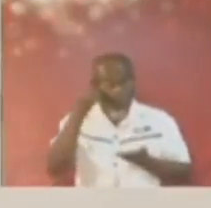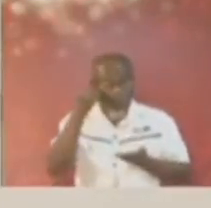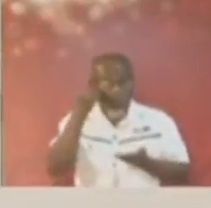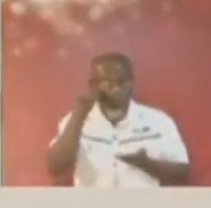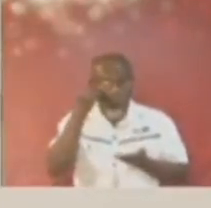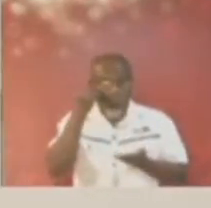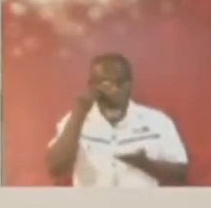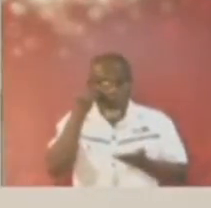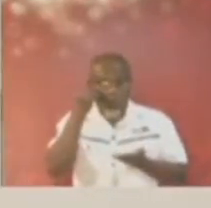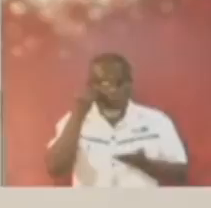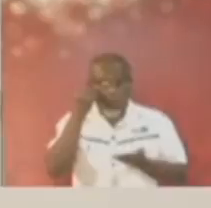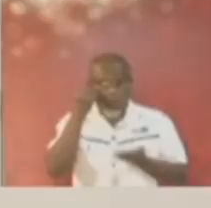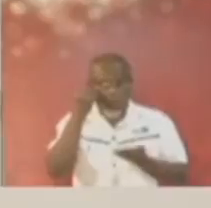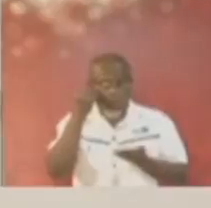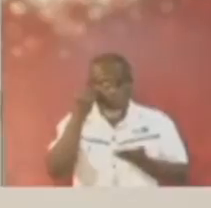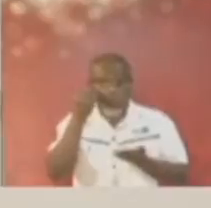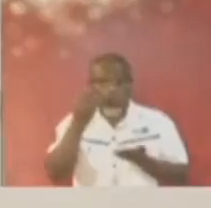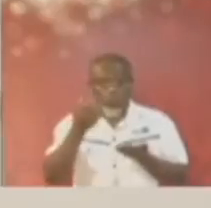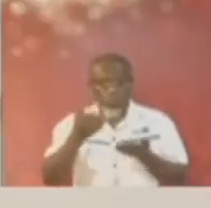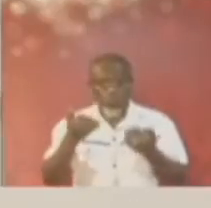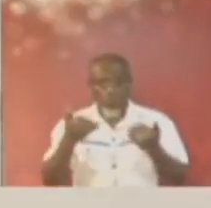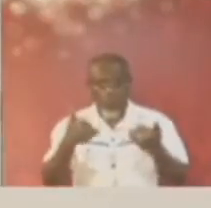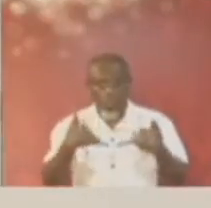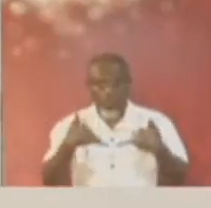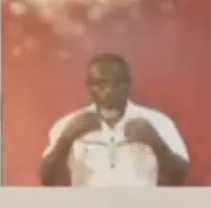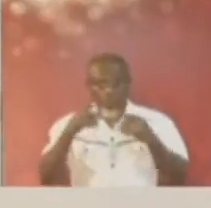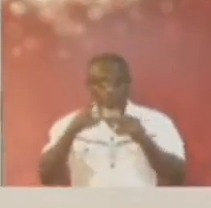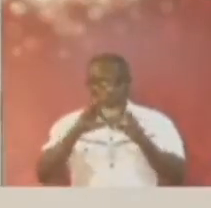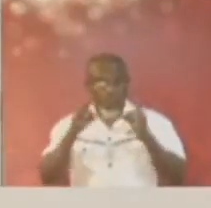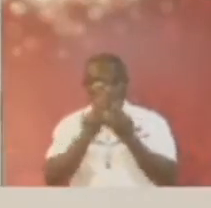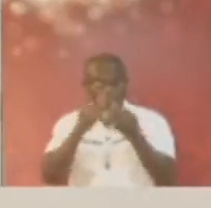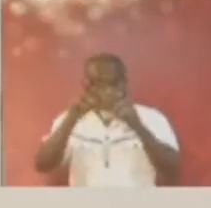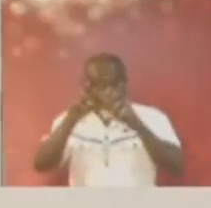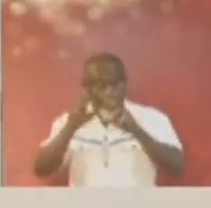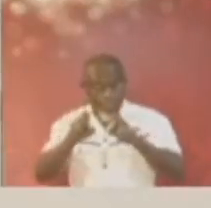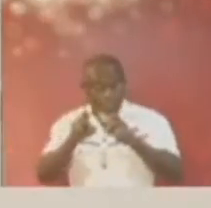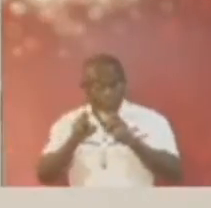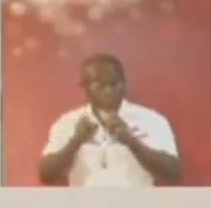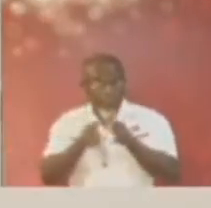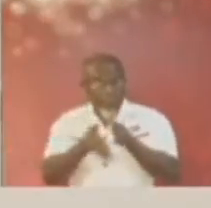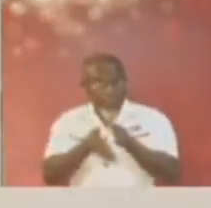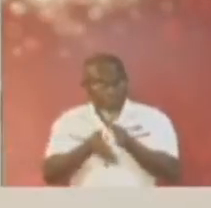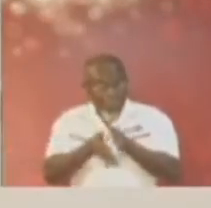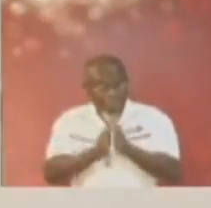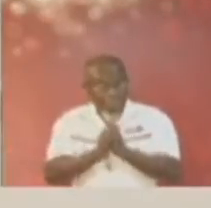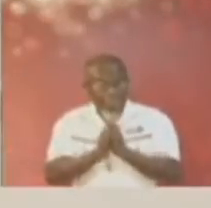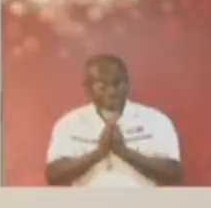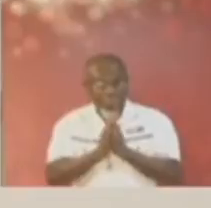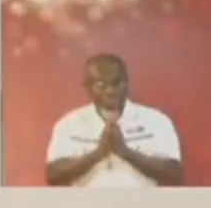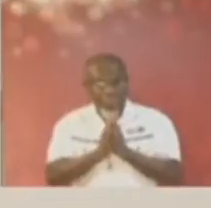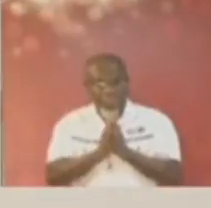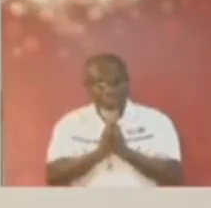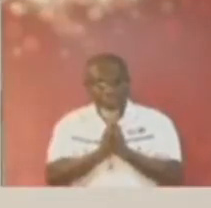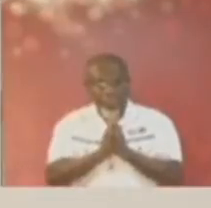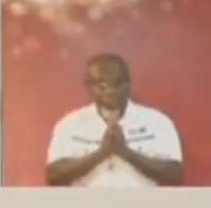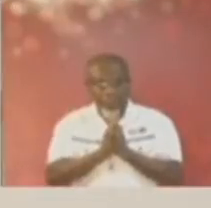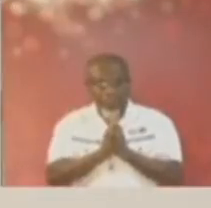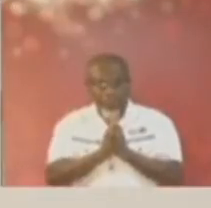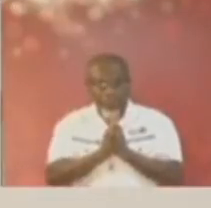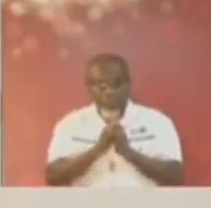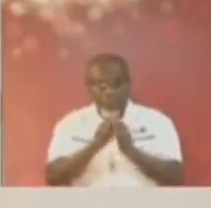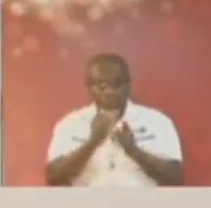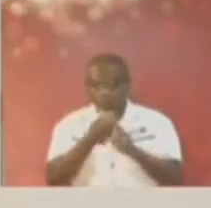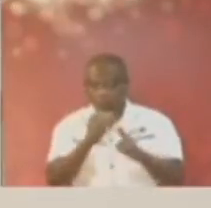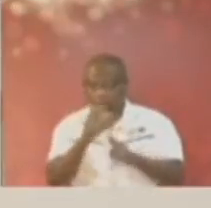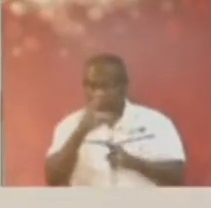actually request through the office of the CMO that clearance to have repatriation of a body,